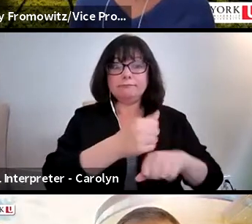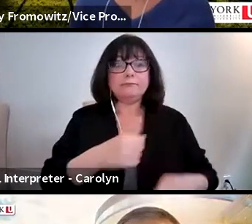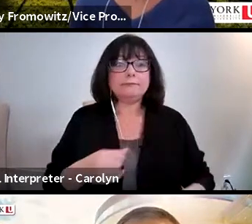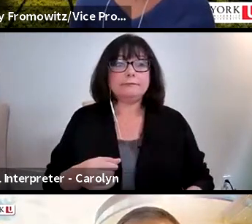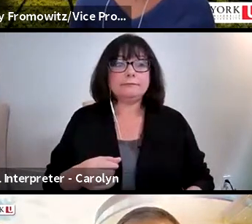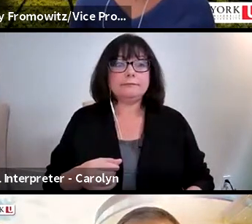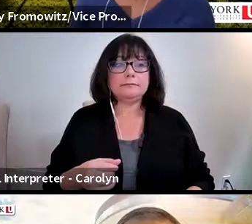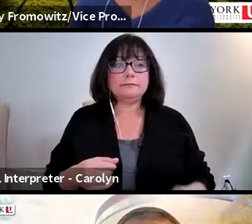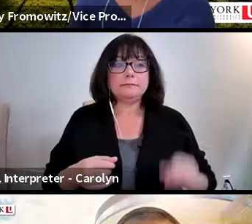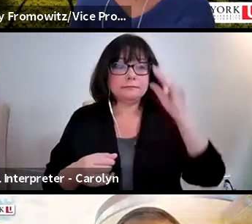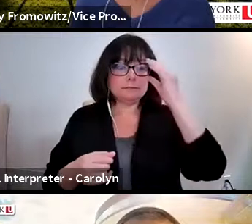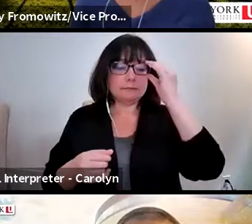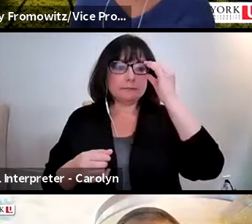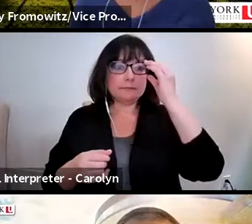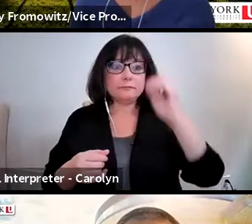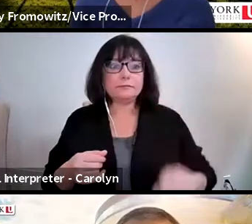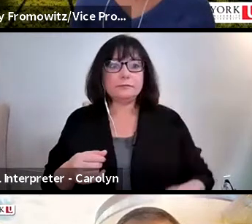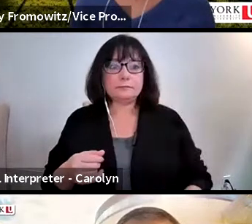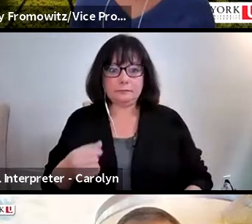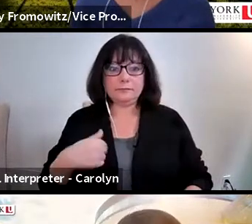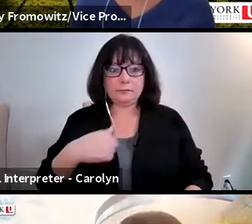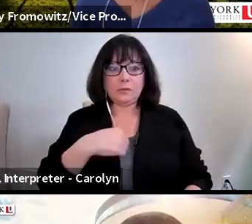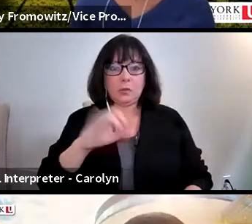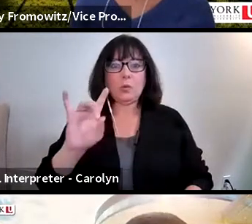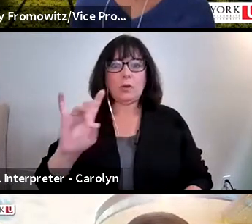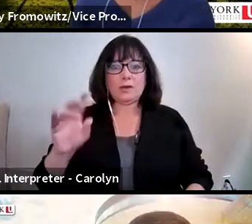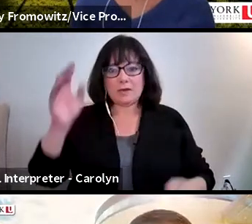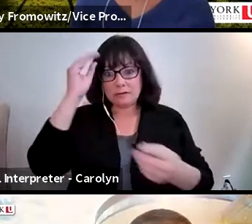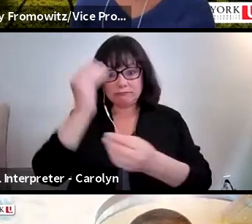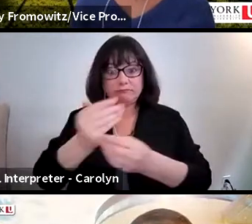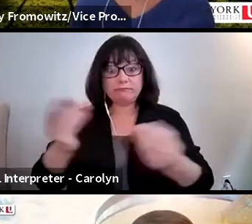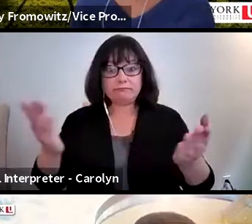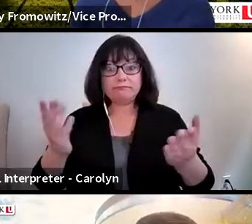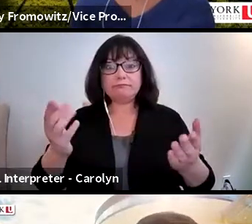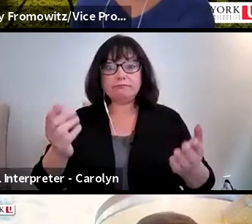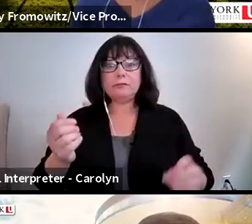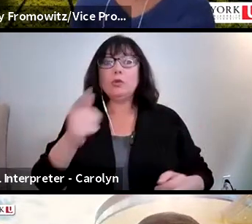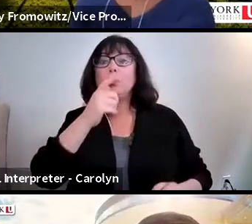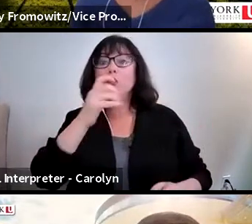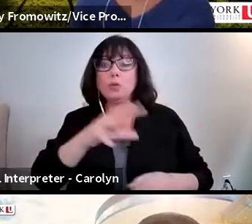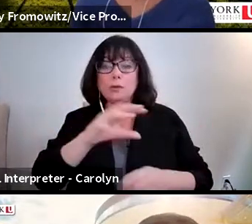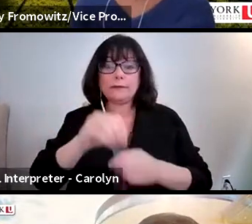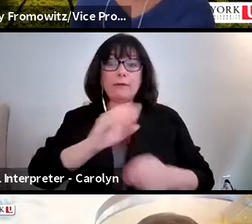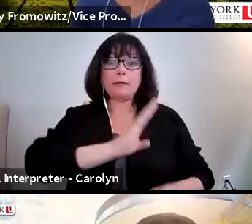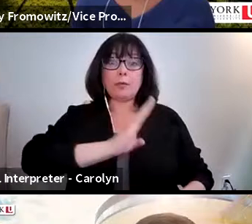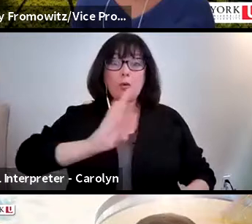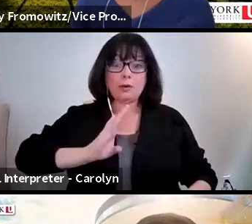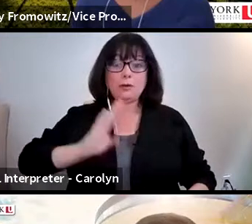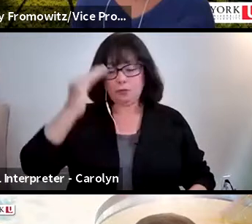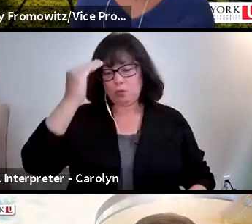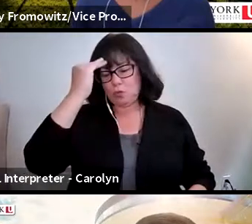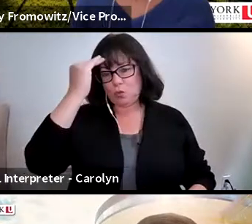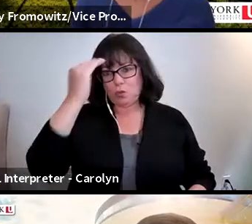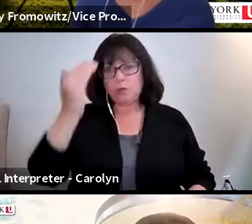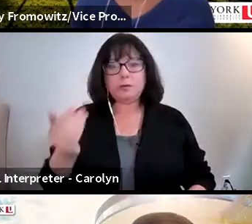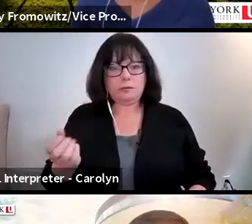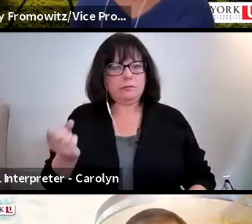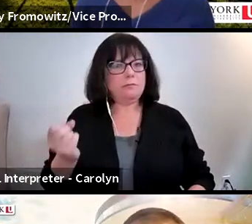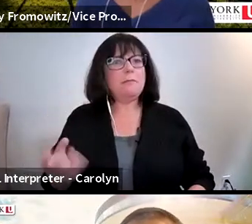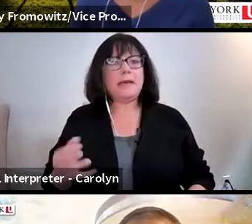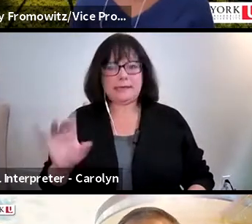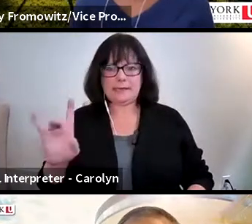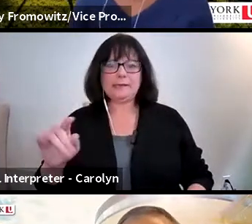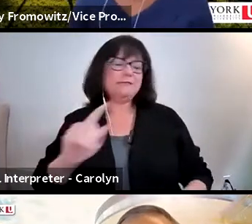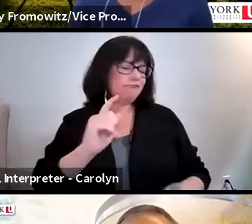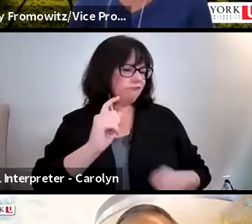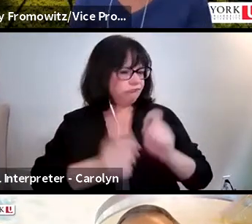know, and many of us on the board immediately contributed to that fund.